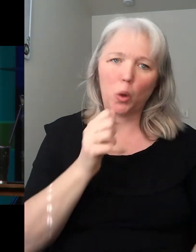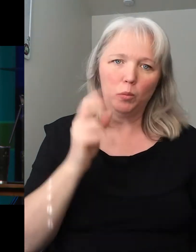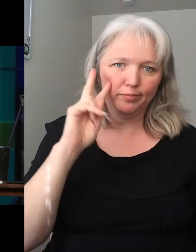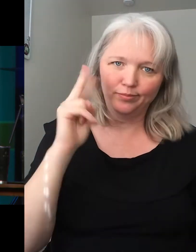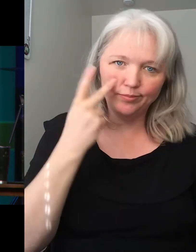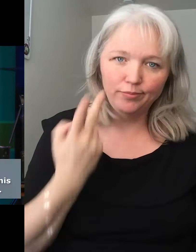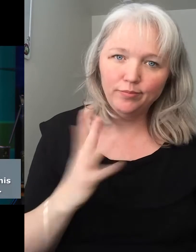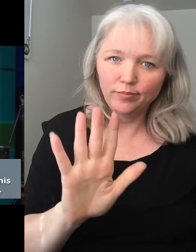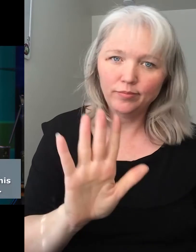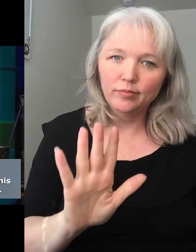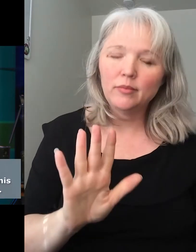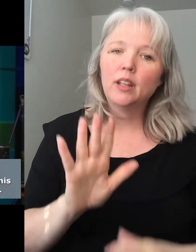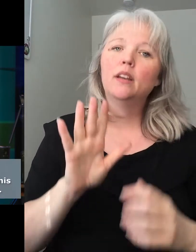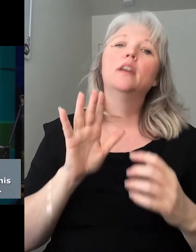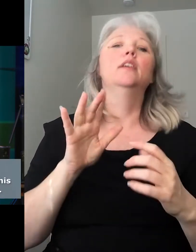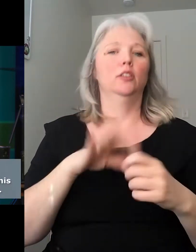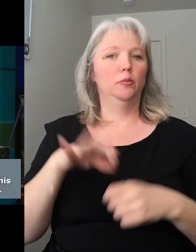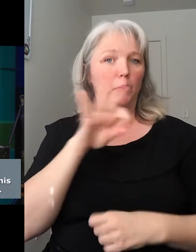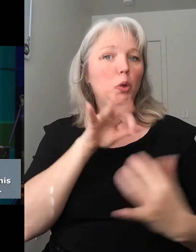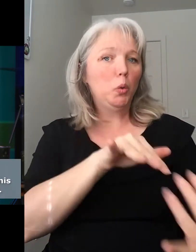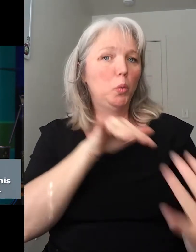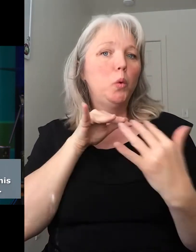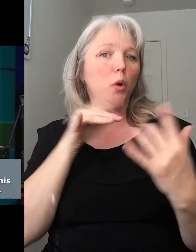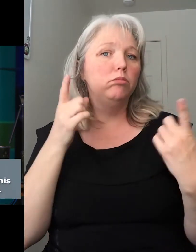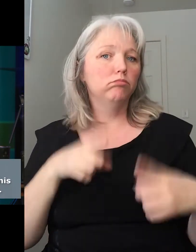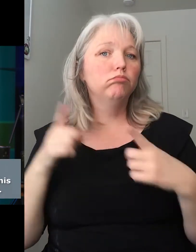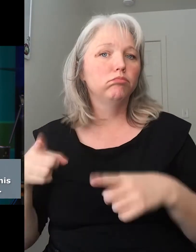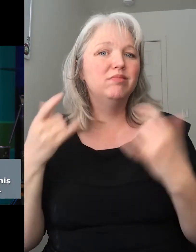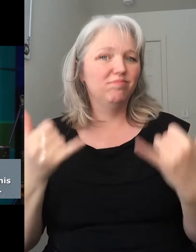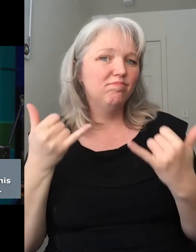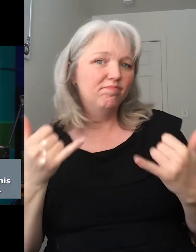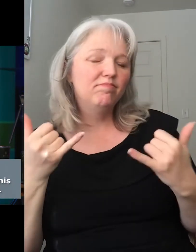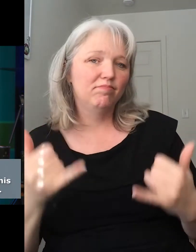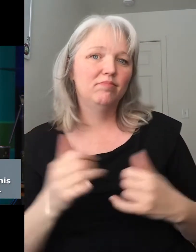mistake, there's a spiritual war going on right now.